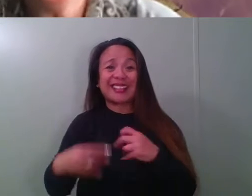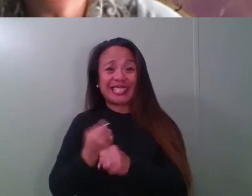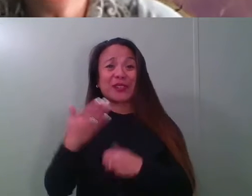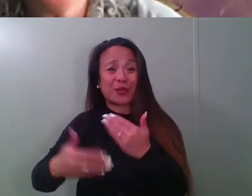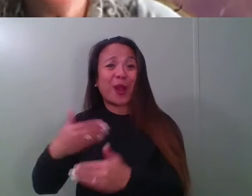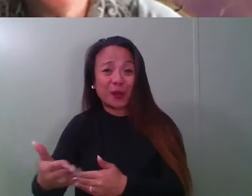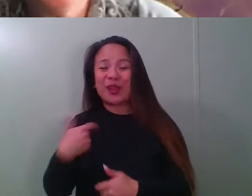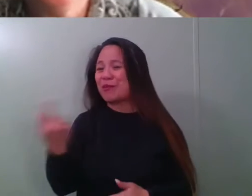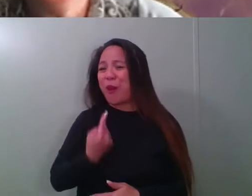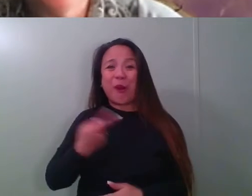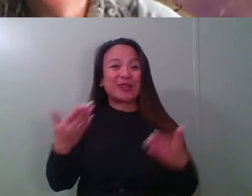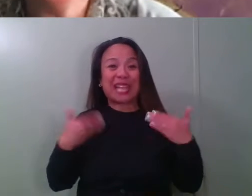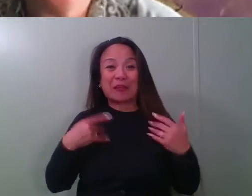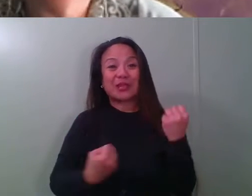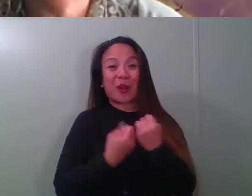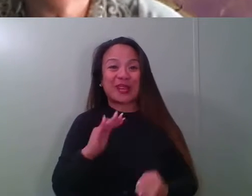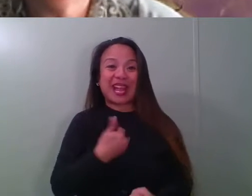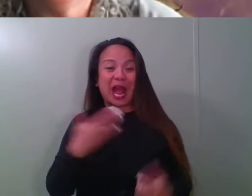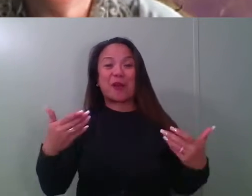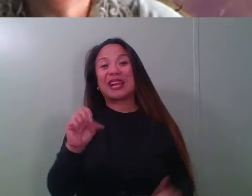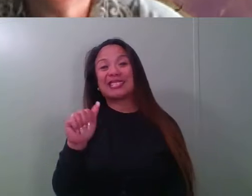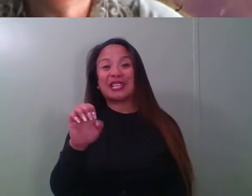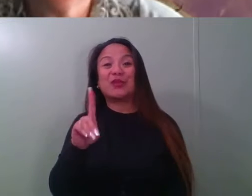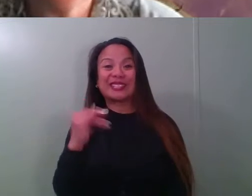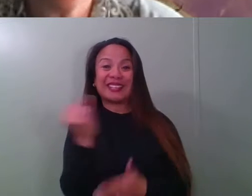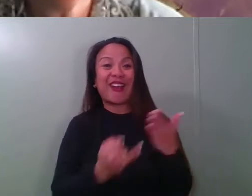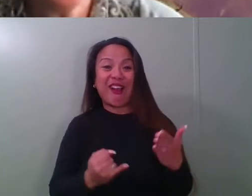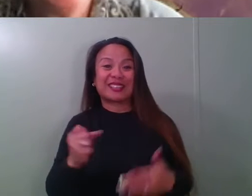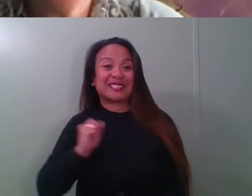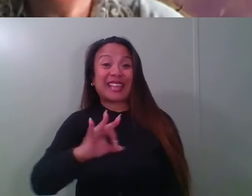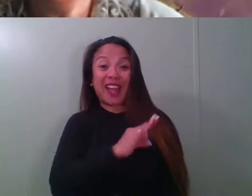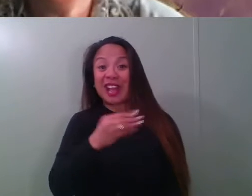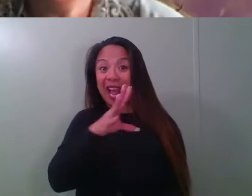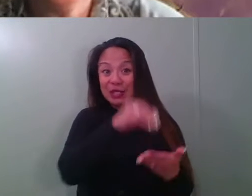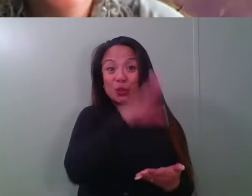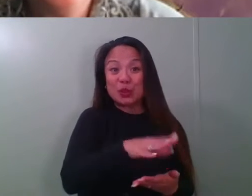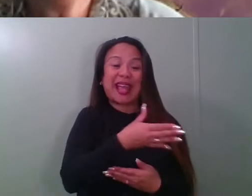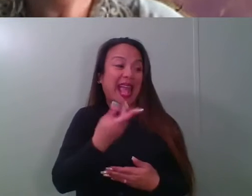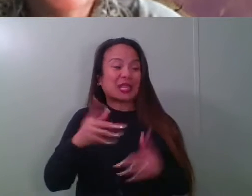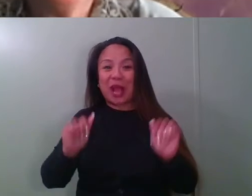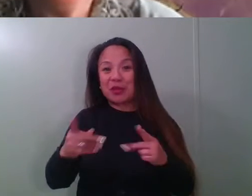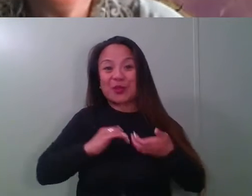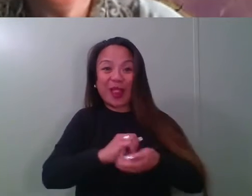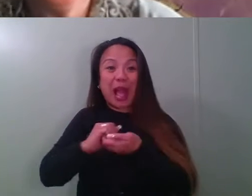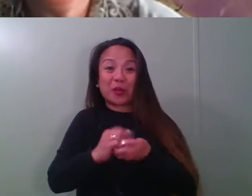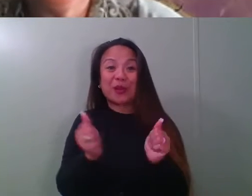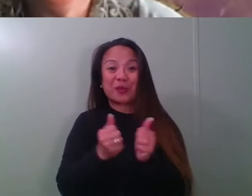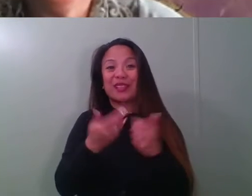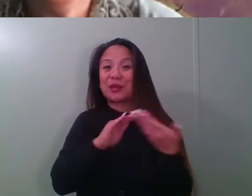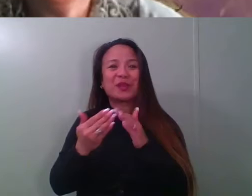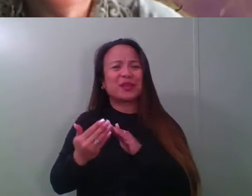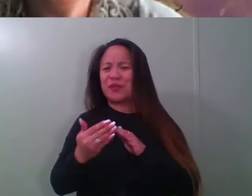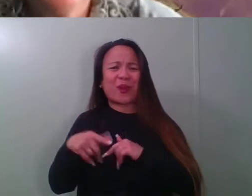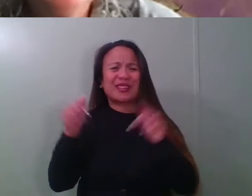second year in a row, and always happy to support our SAUSD Arts staff and students and to collaborate with the community